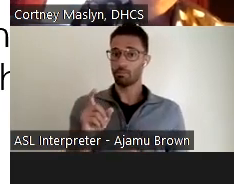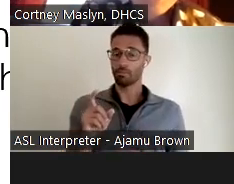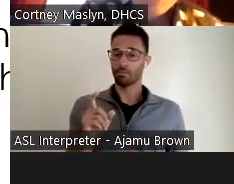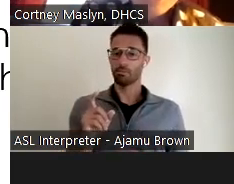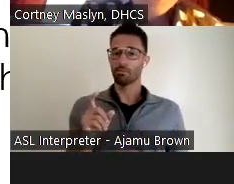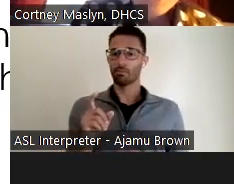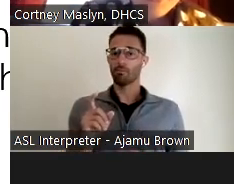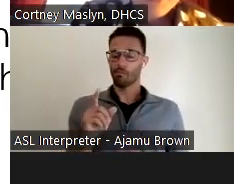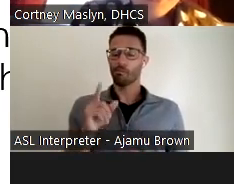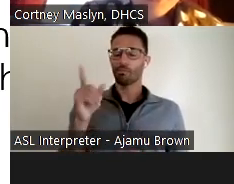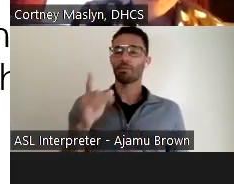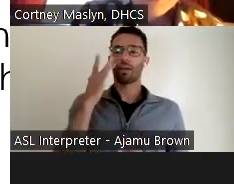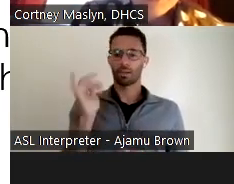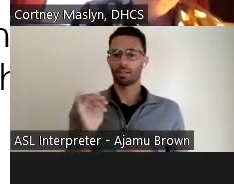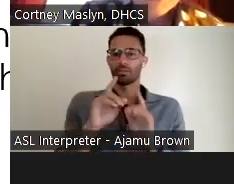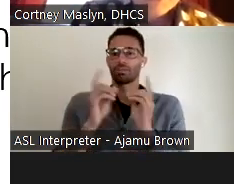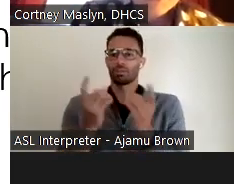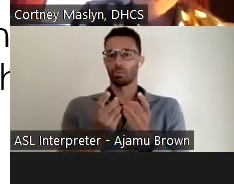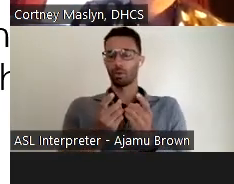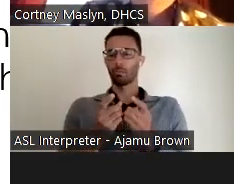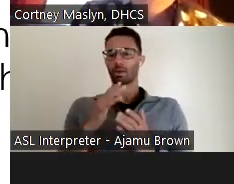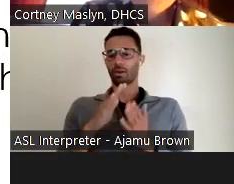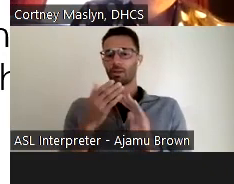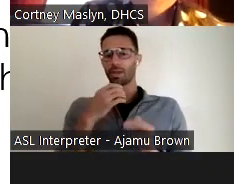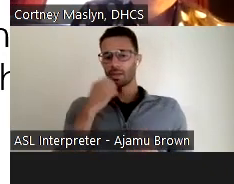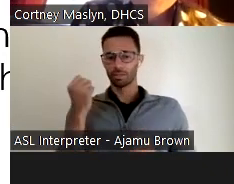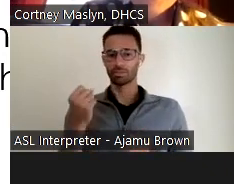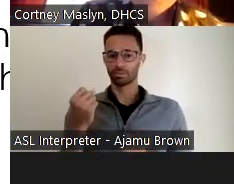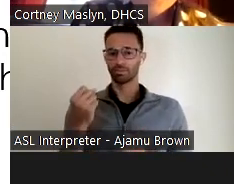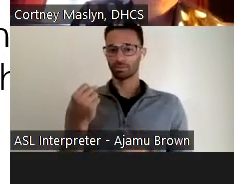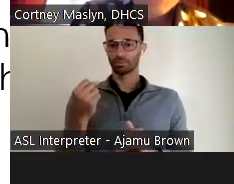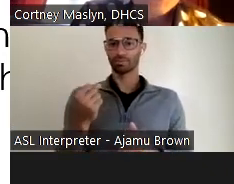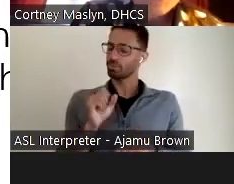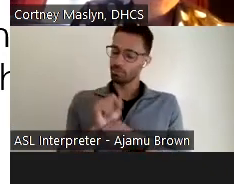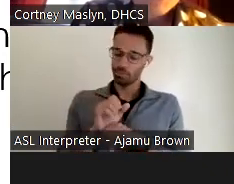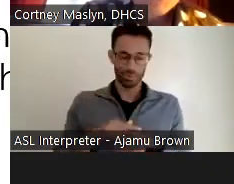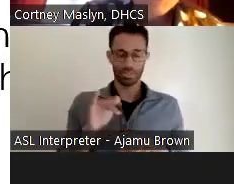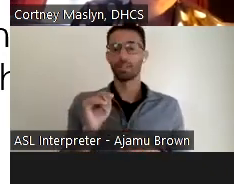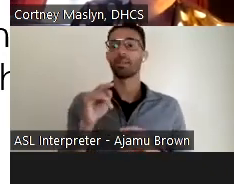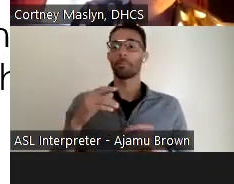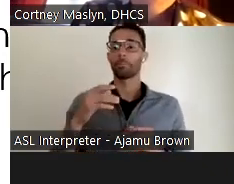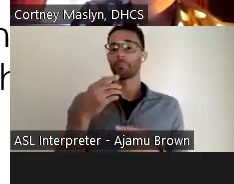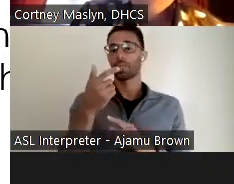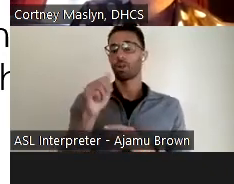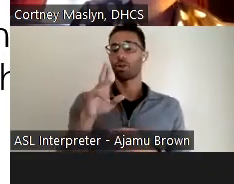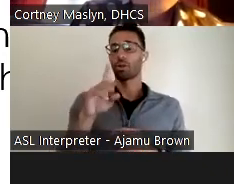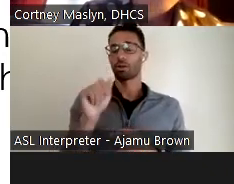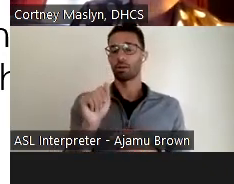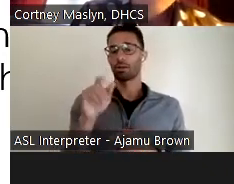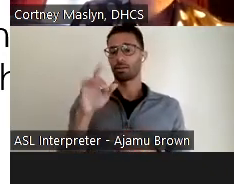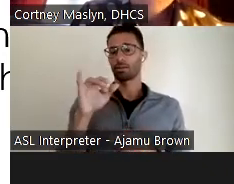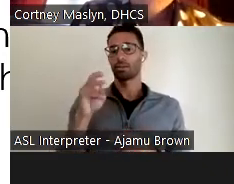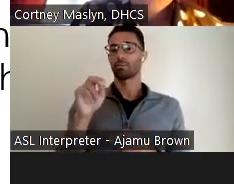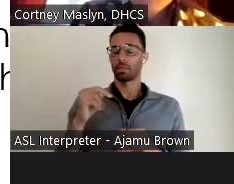At California Department of Aging. Marty, I'm working on it. And Hagar Dickman, who is my colleague, a senior health attorney